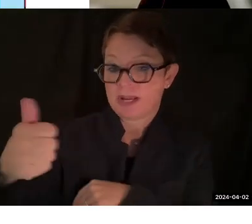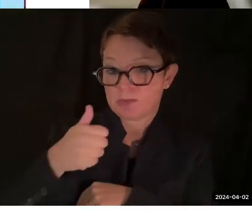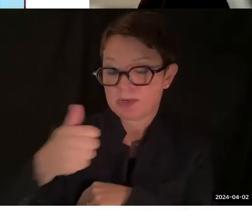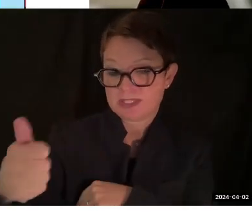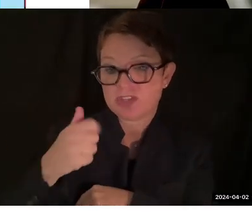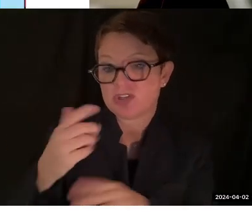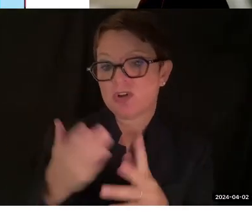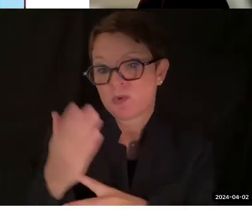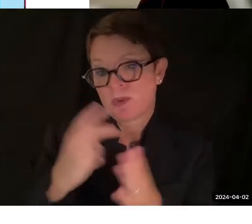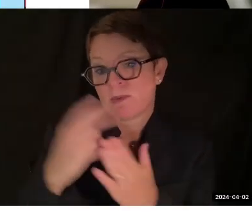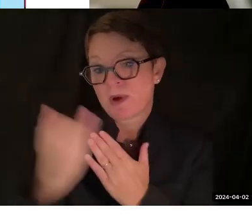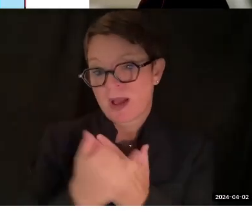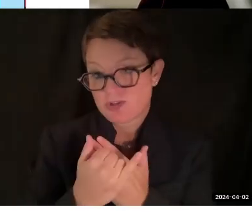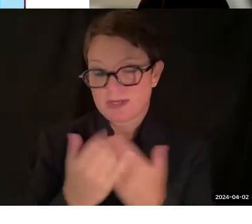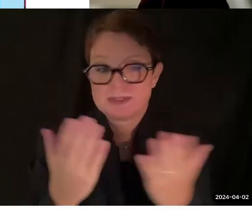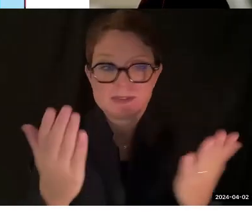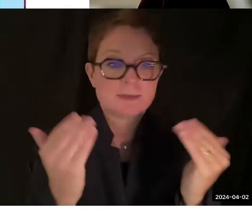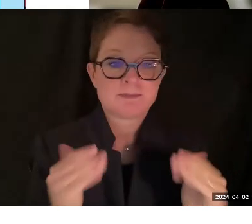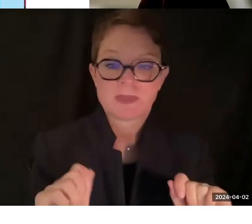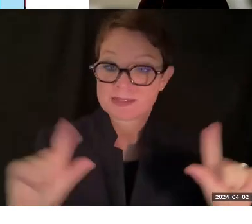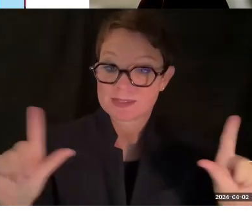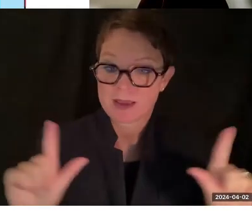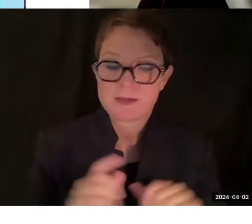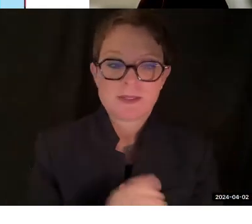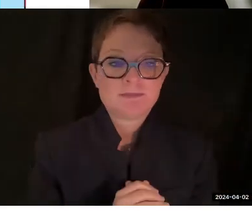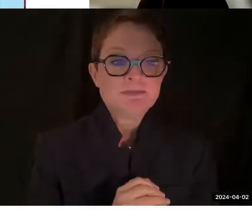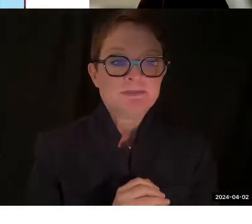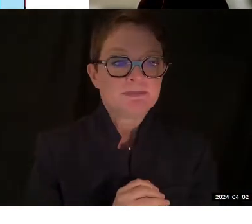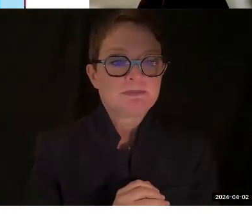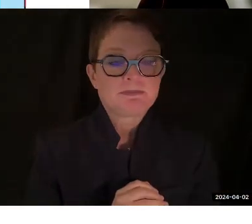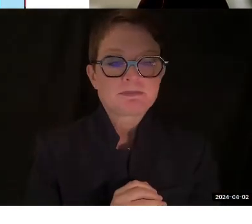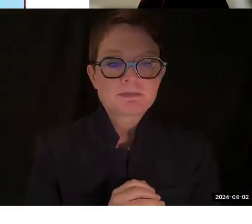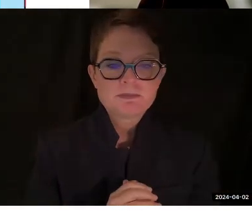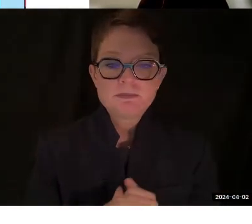the project. Next slide.